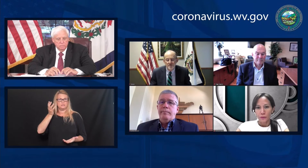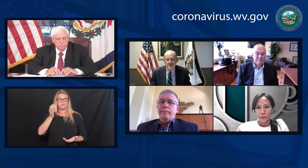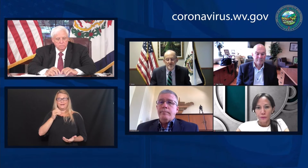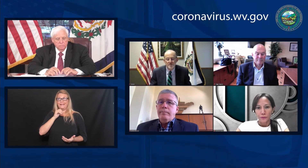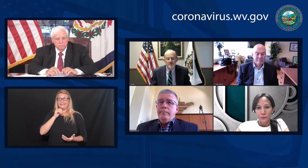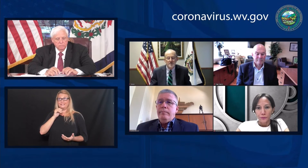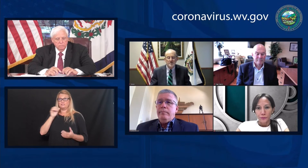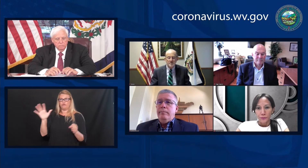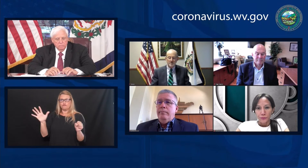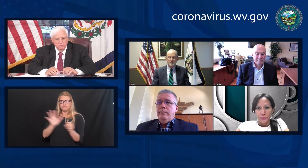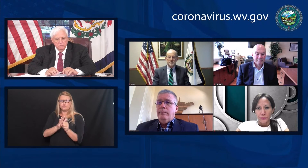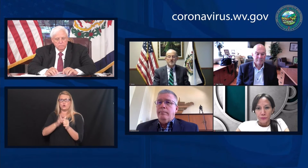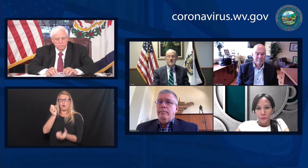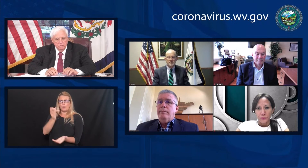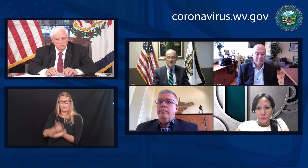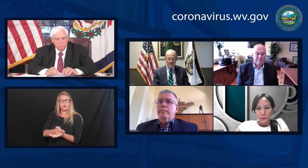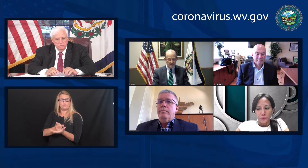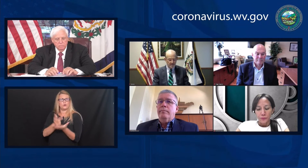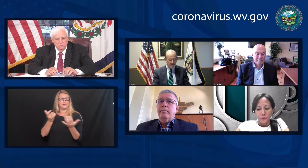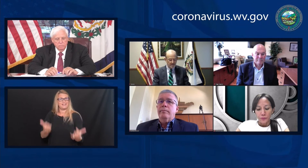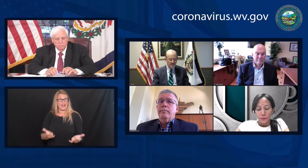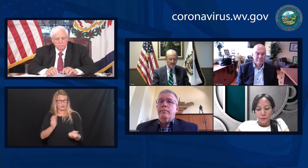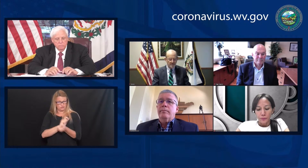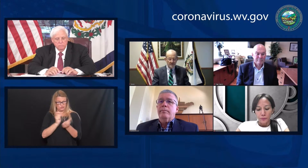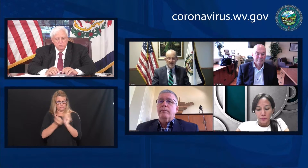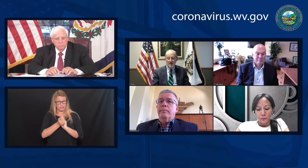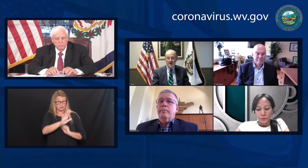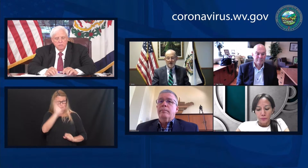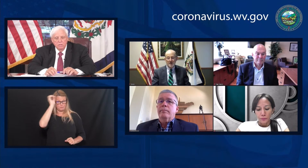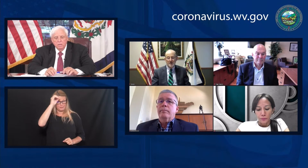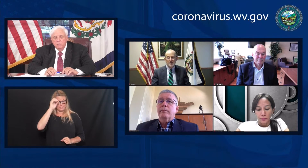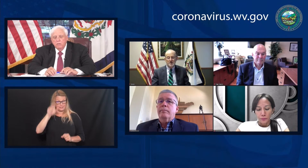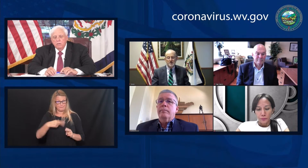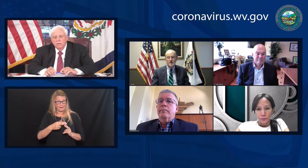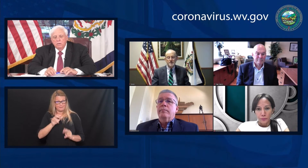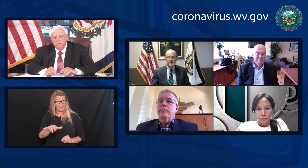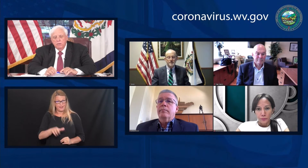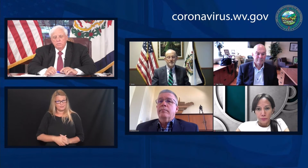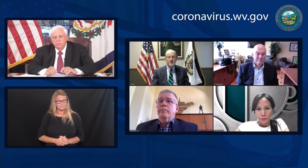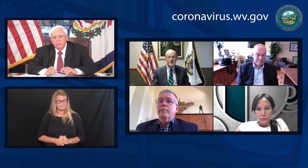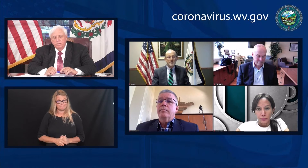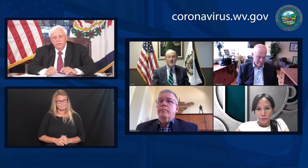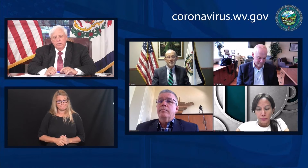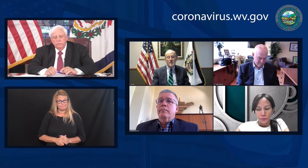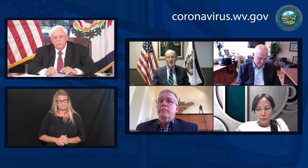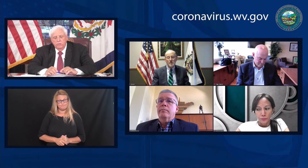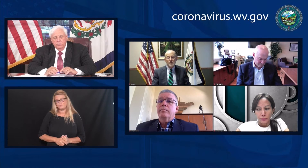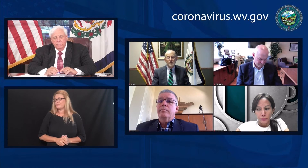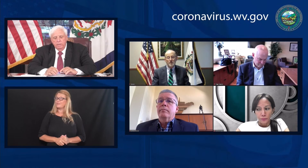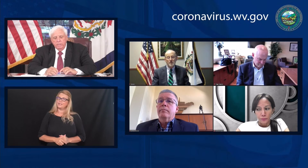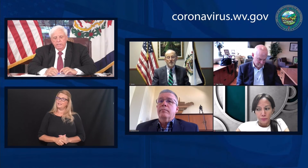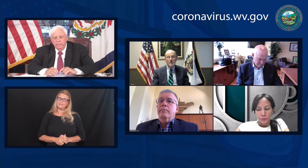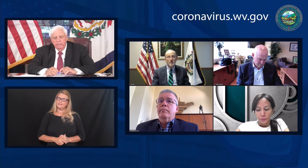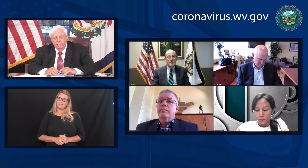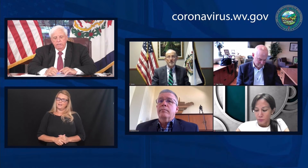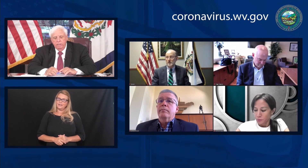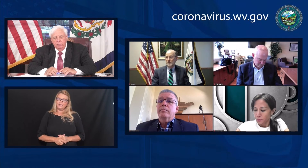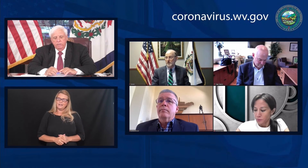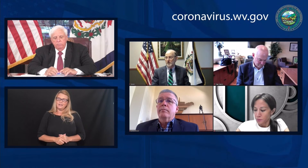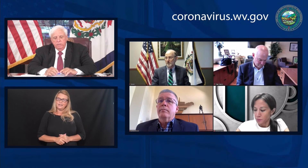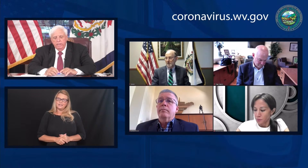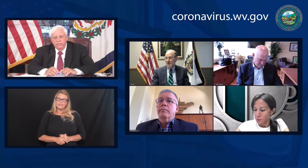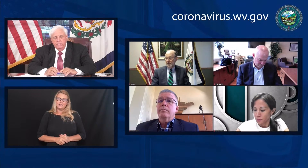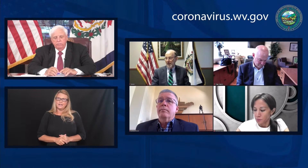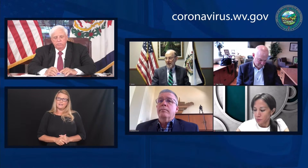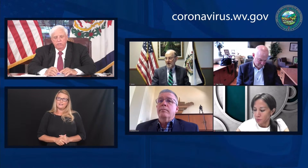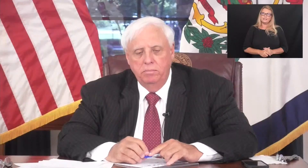authorization, it's the full thing. Does that change your position on that in any way? Thank you. No, Charles. I mean,